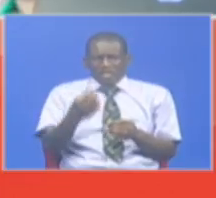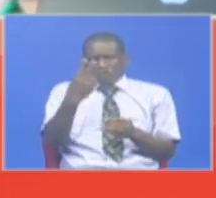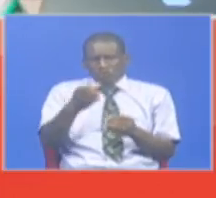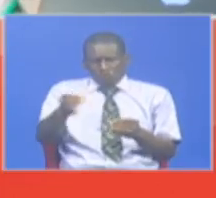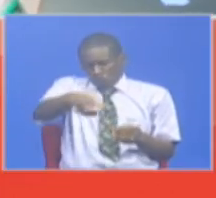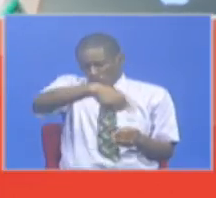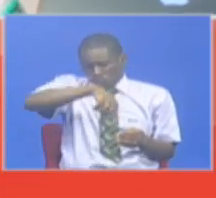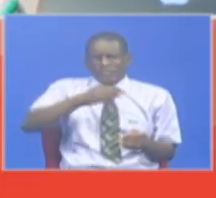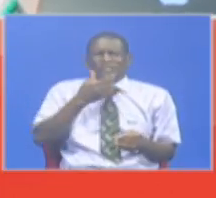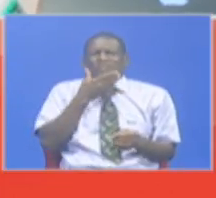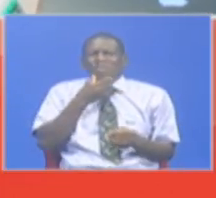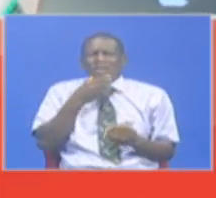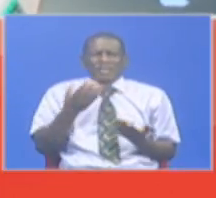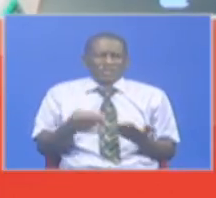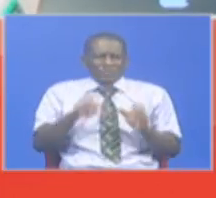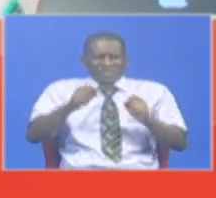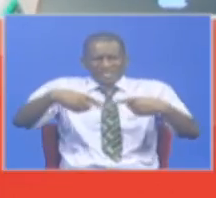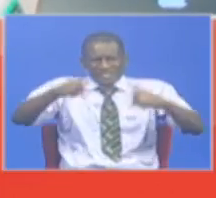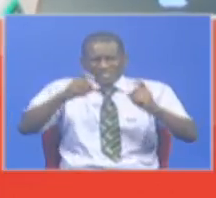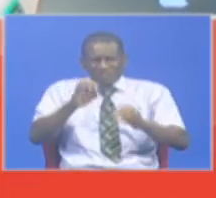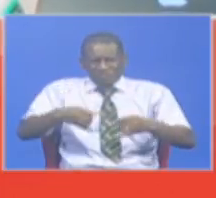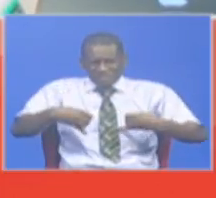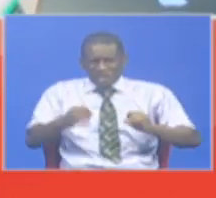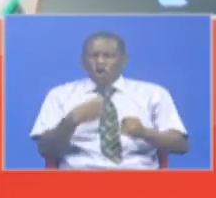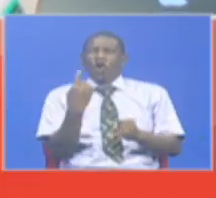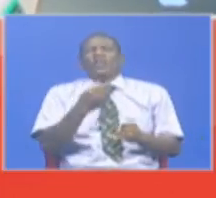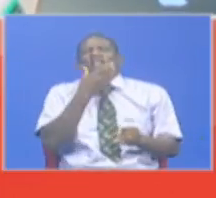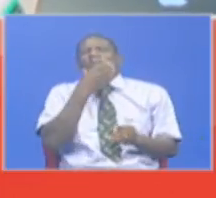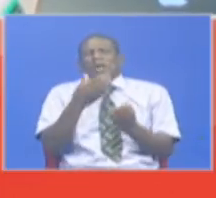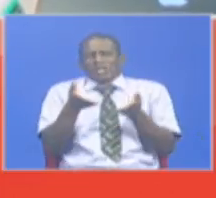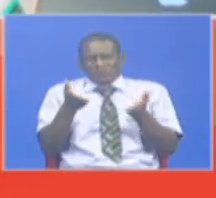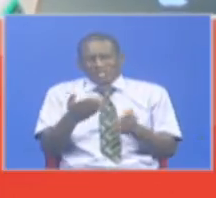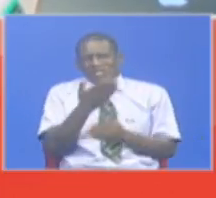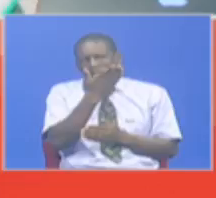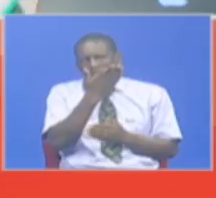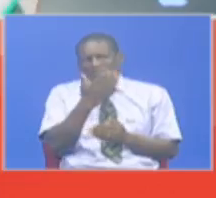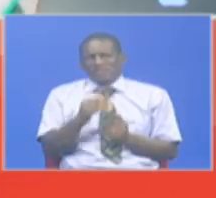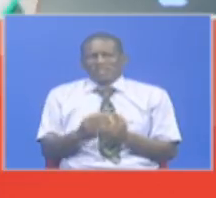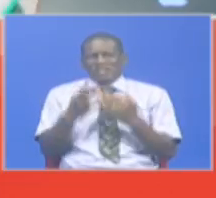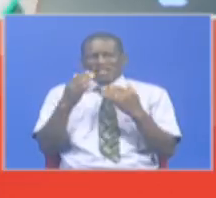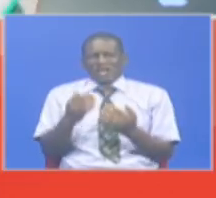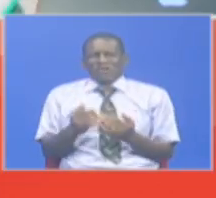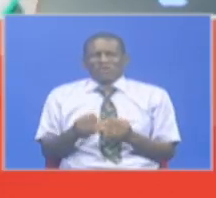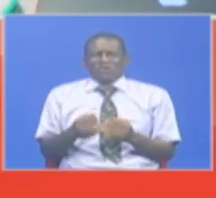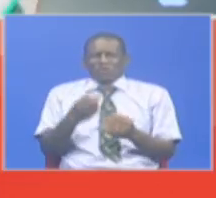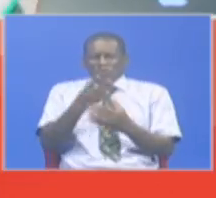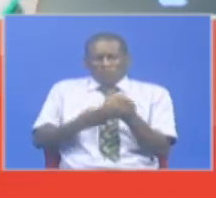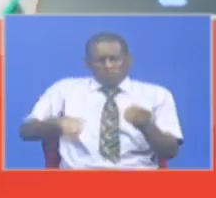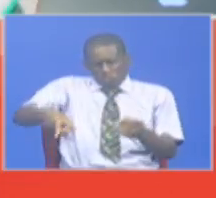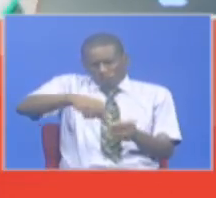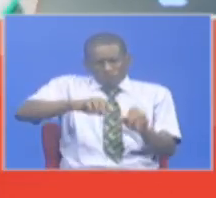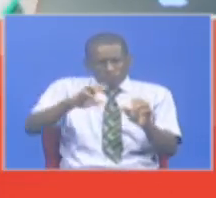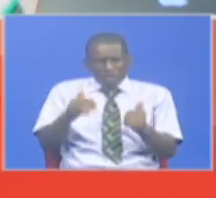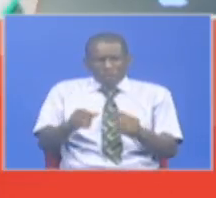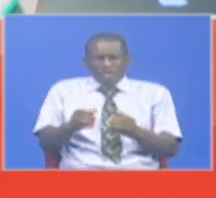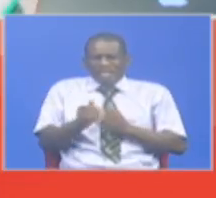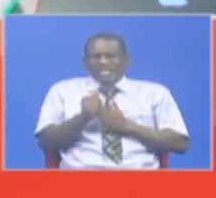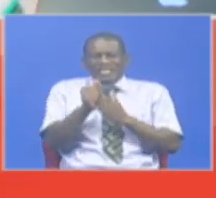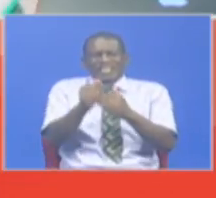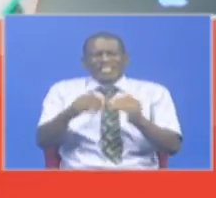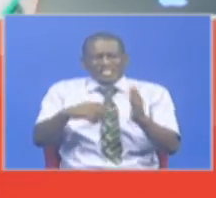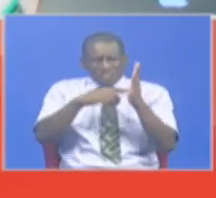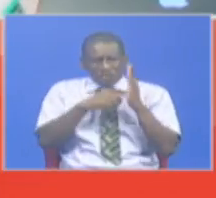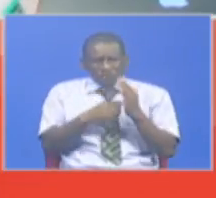can make it if we try. He's the only gentleman today on the panel, so it makes the two of us as well to drive a show. He